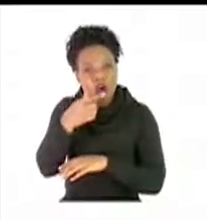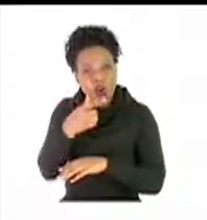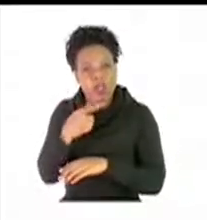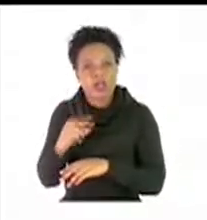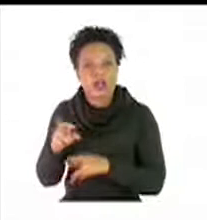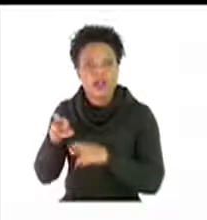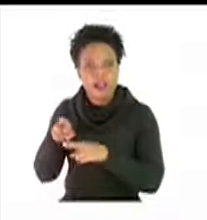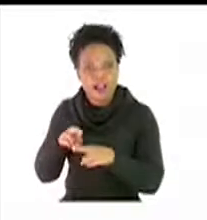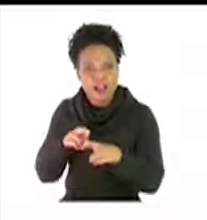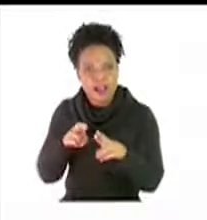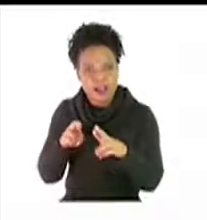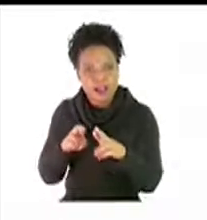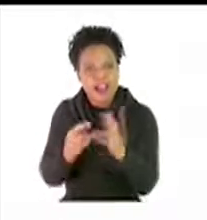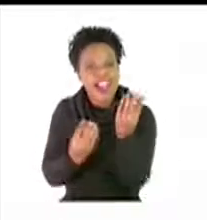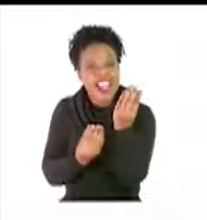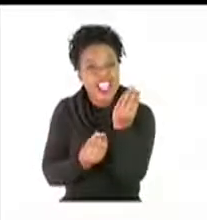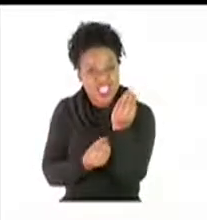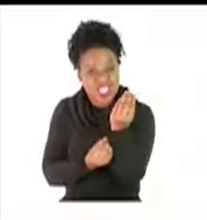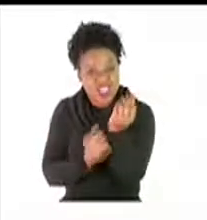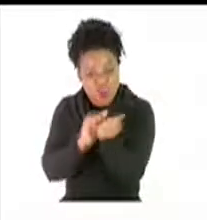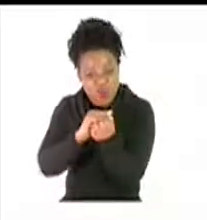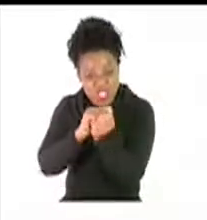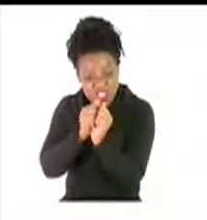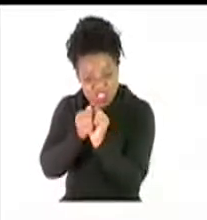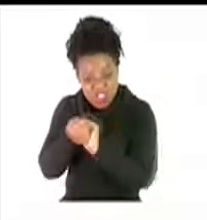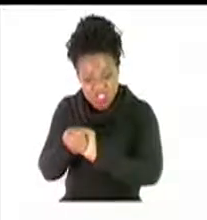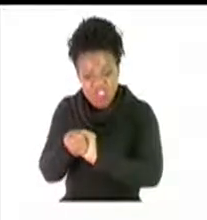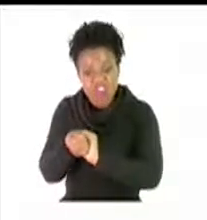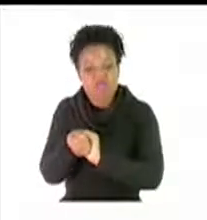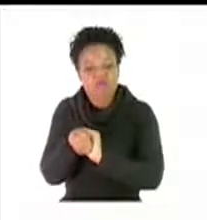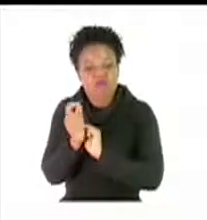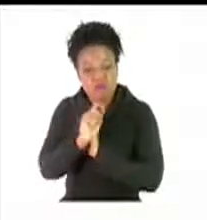river, and kitchen. So,